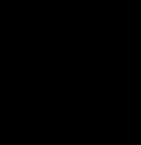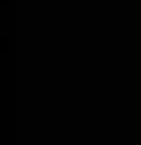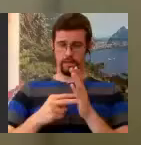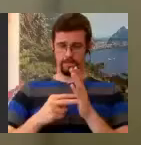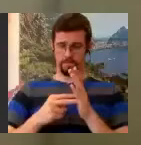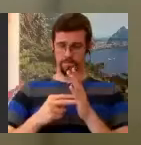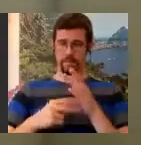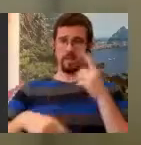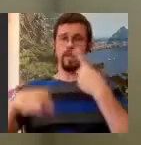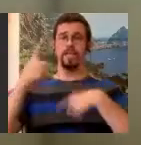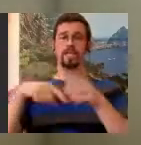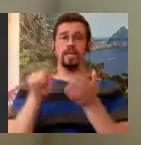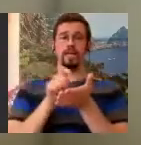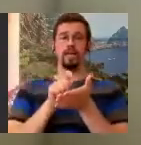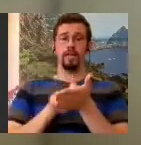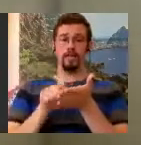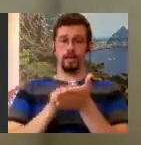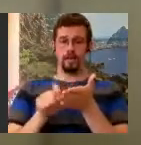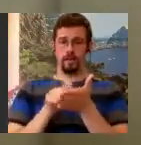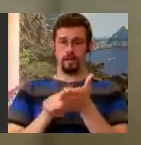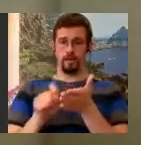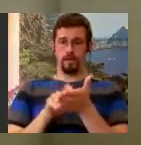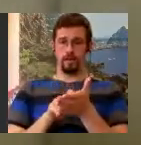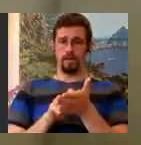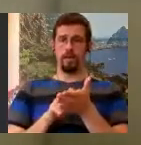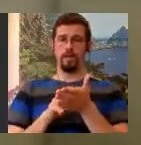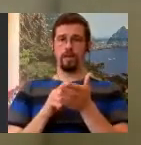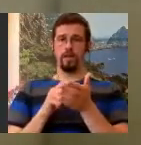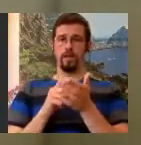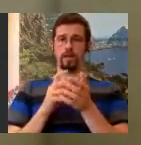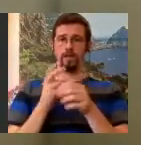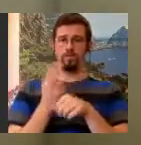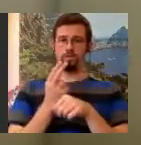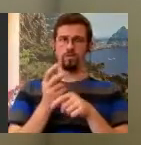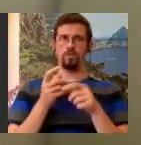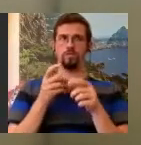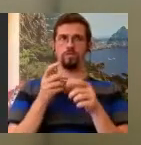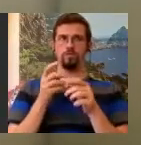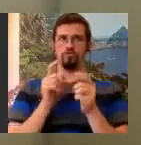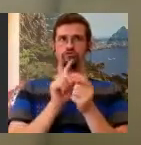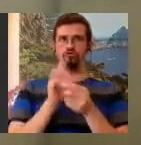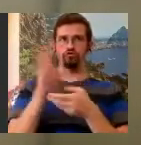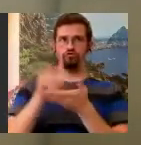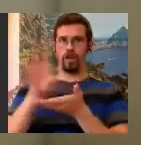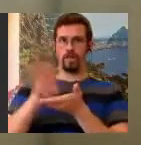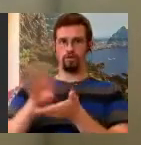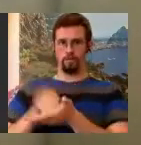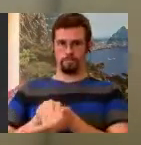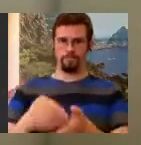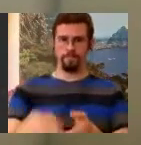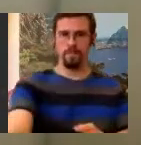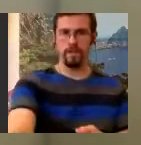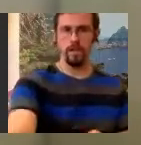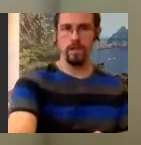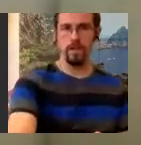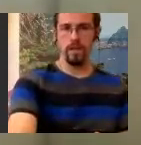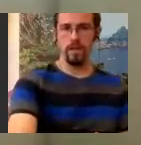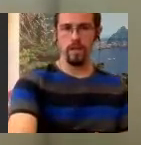SignWriting Improved Fast Transcriber. And the main aim of